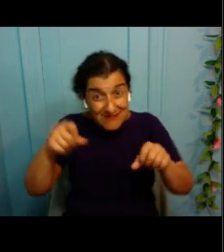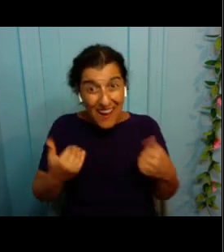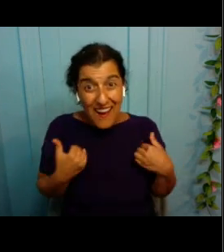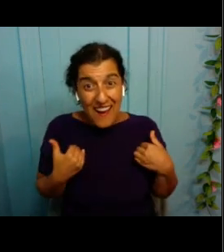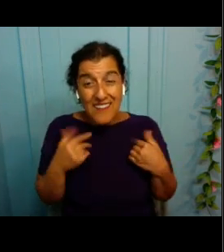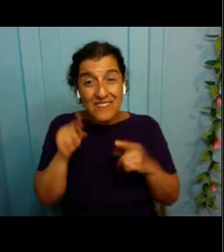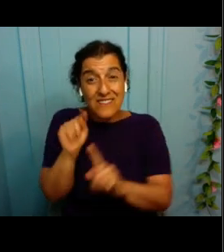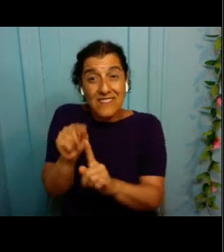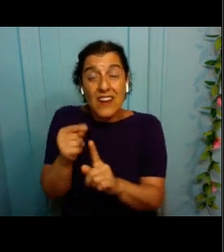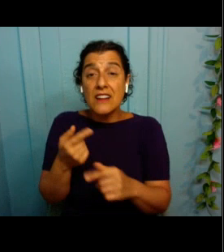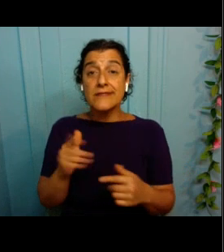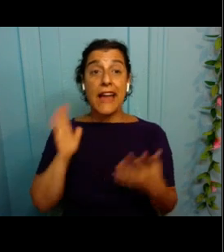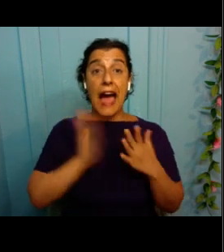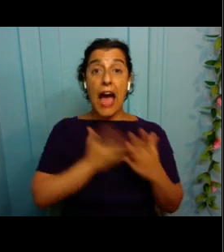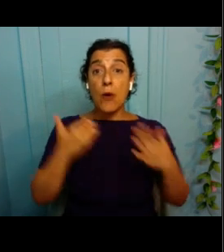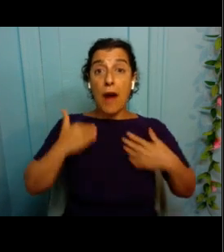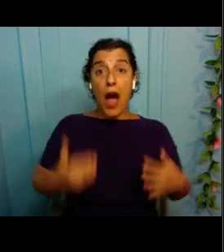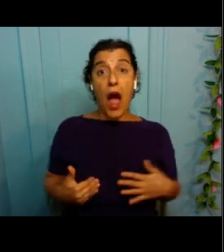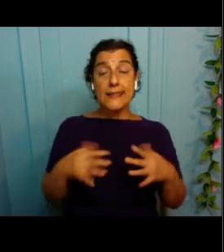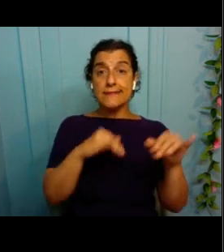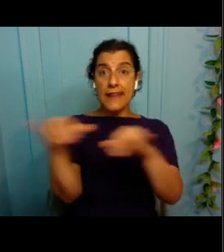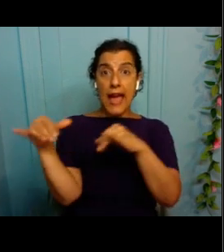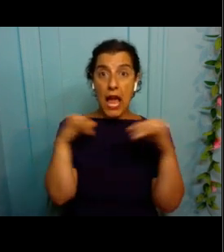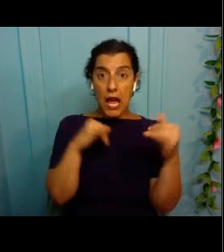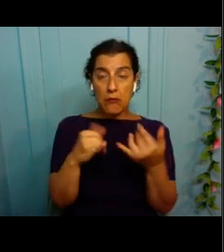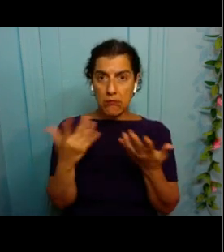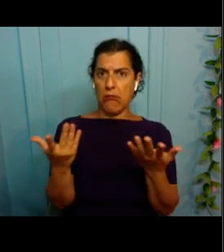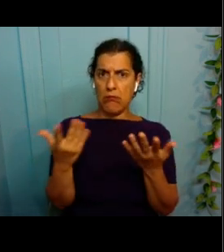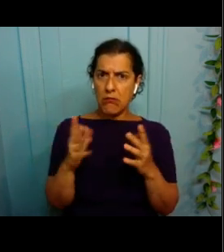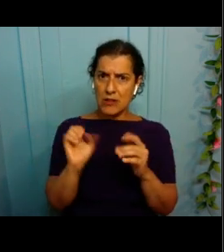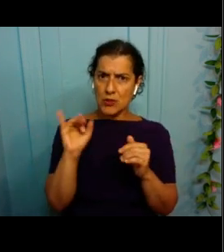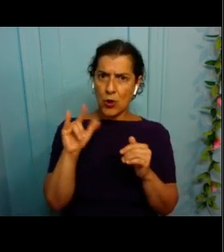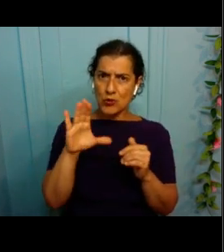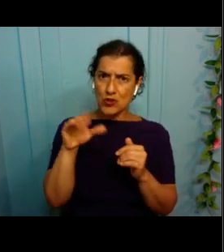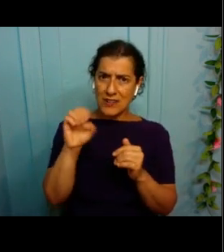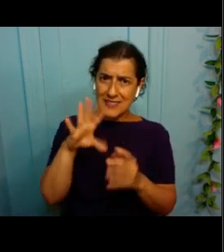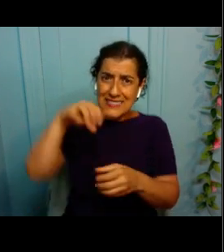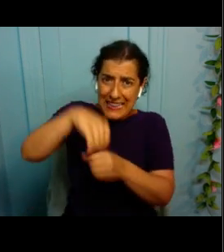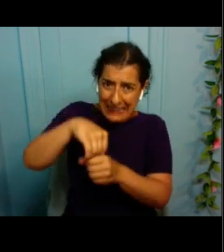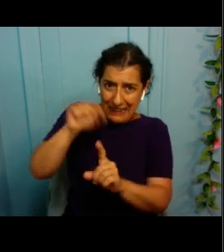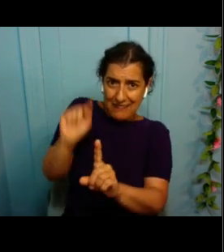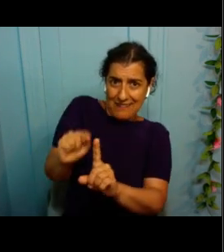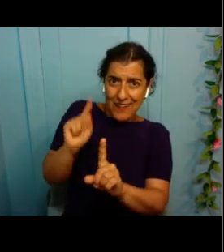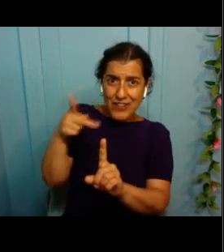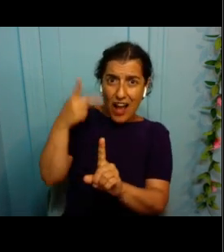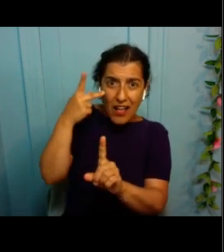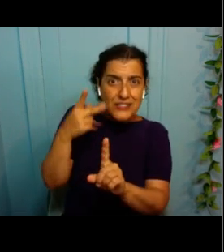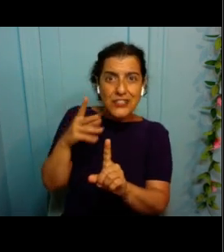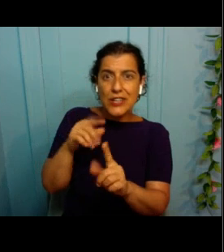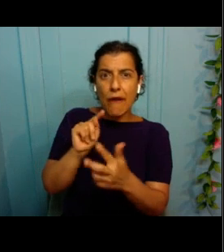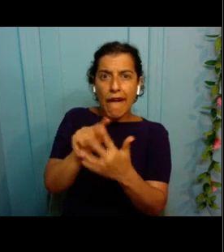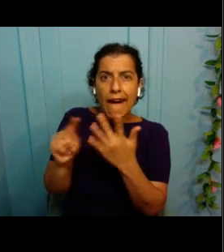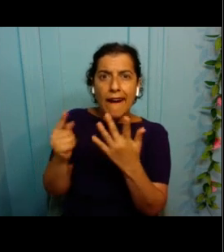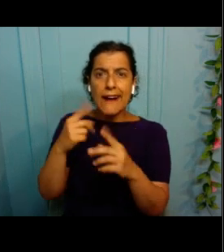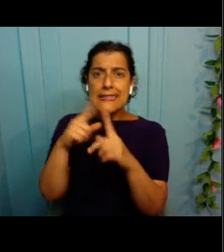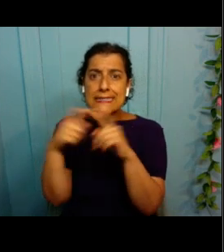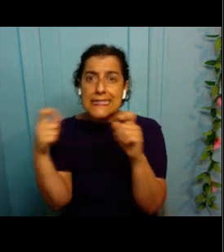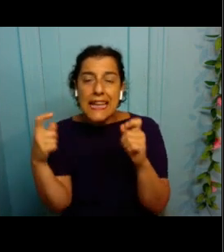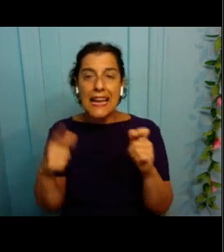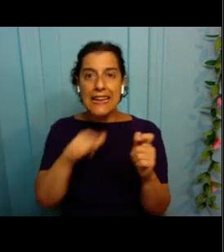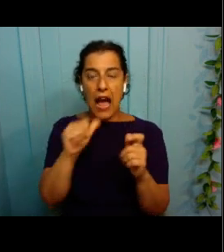How can social justice be important there? And so that's what we wanted to target, was these courses where it wasn't immediately